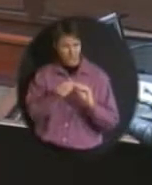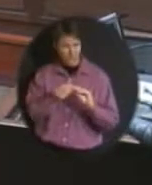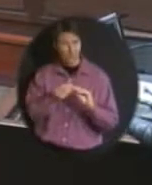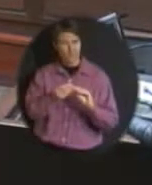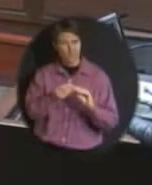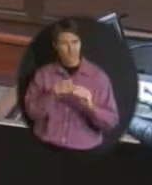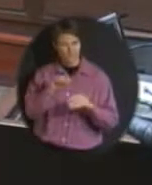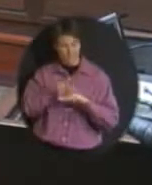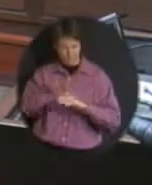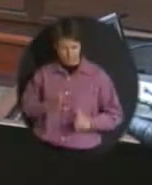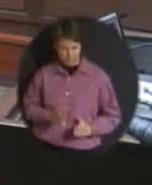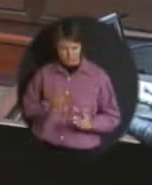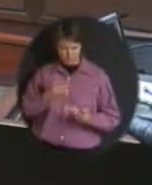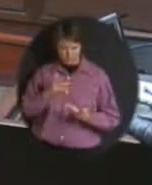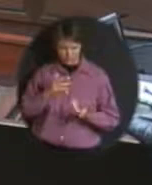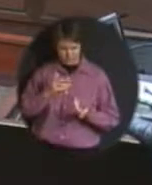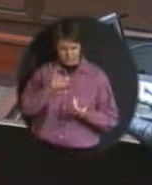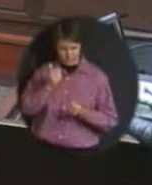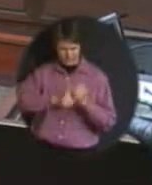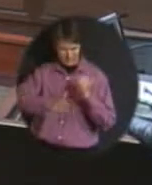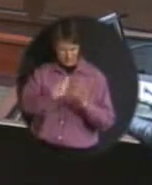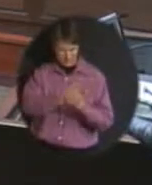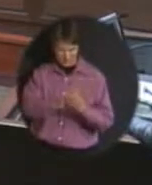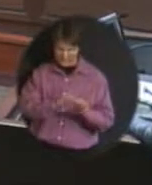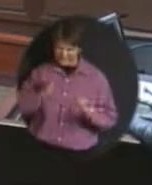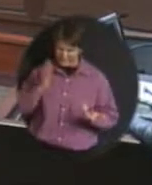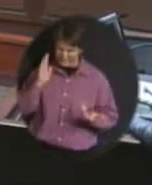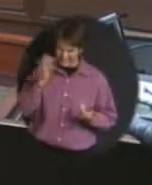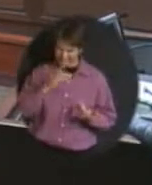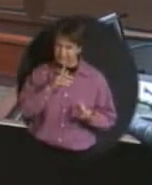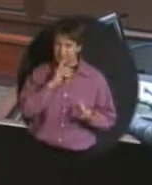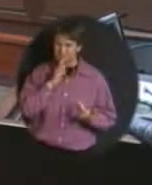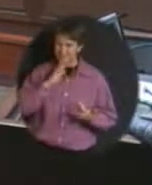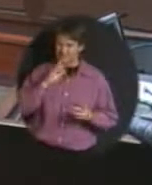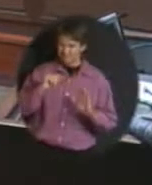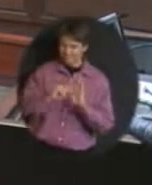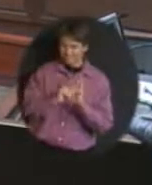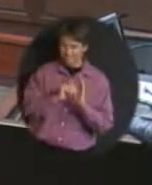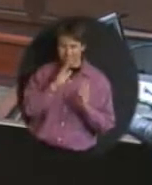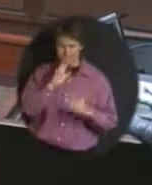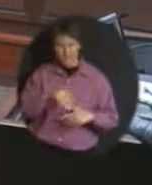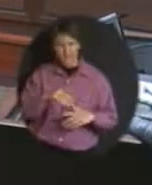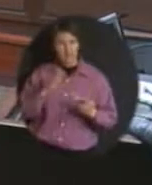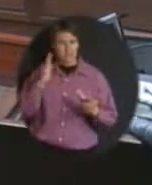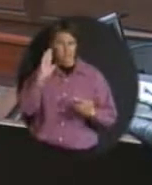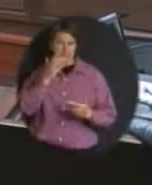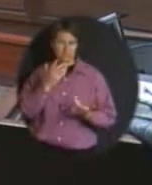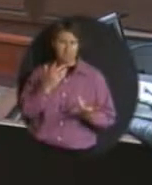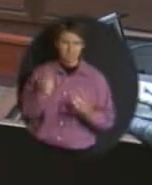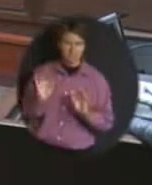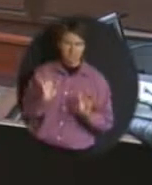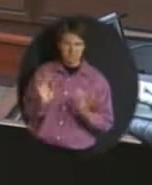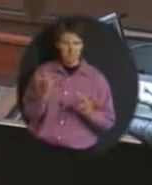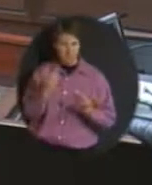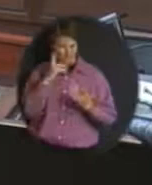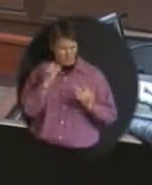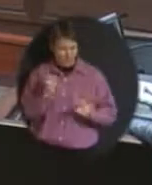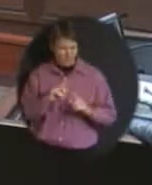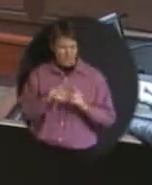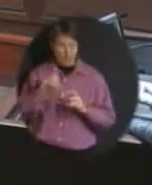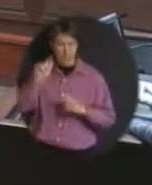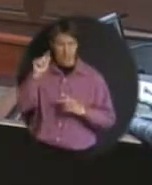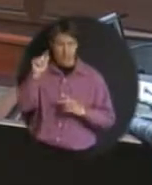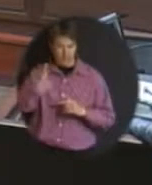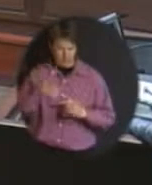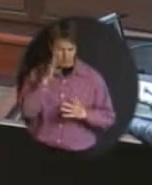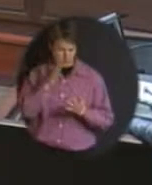the area of bullying. That would be very, very benign at first, but over a long period of time, it would become more